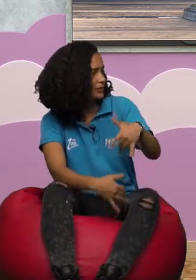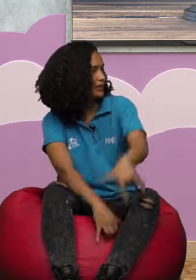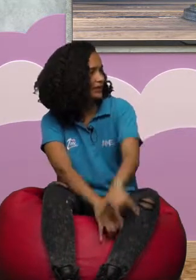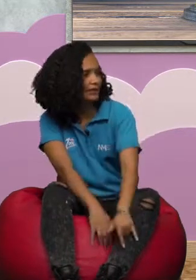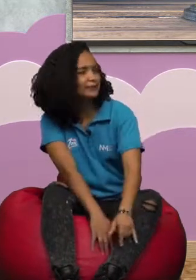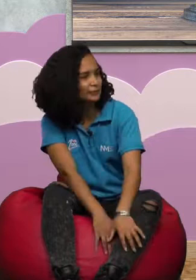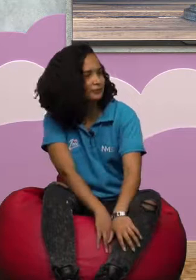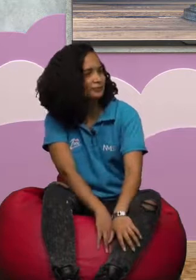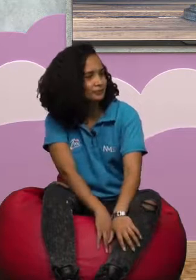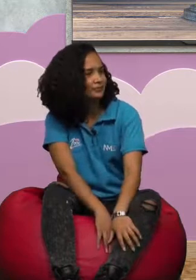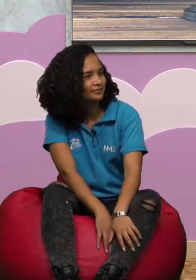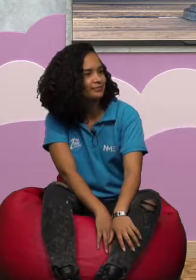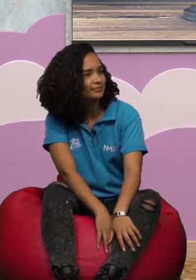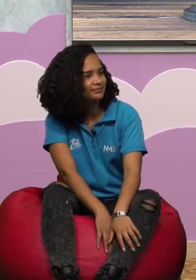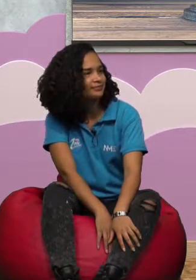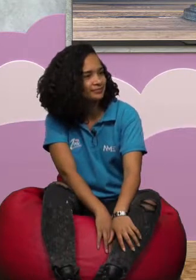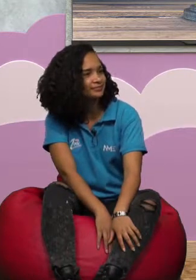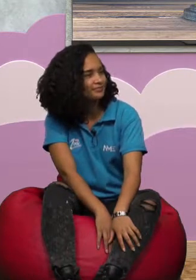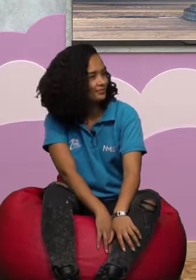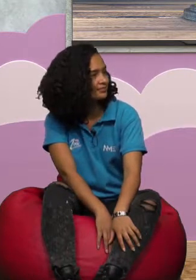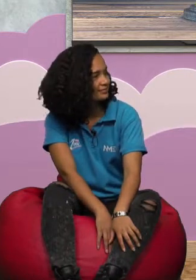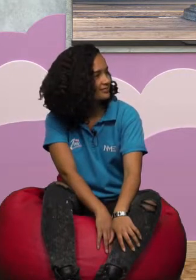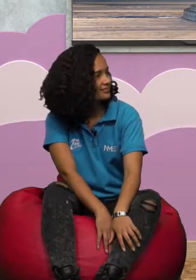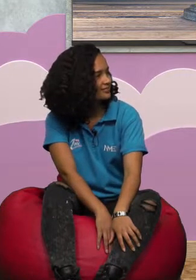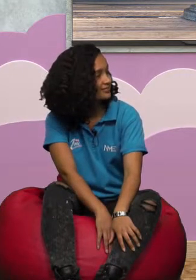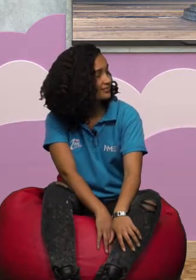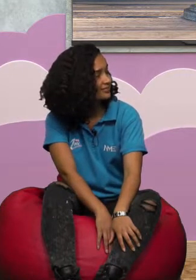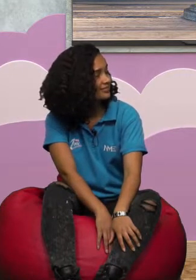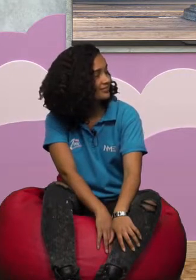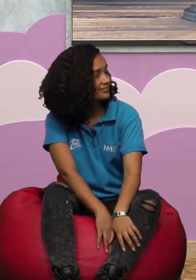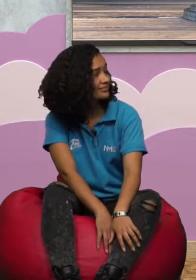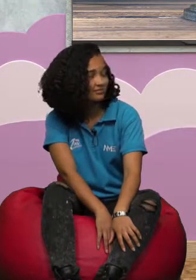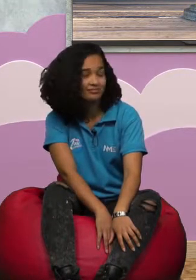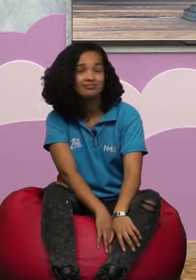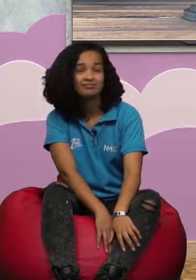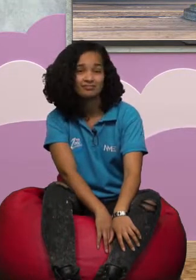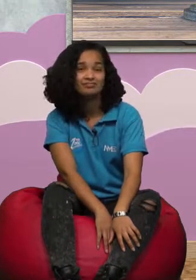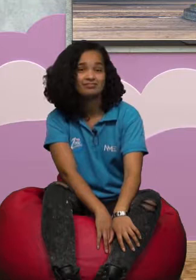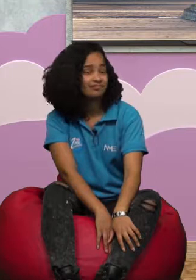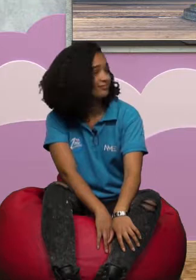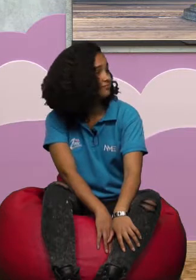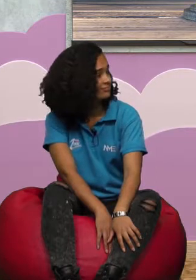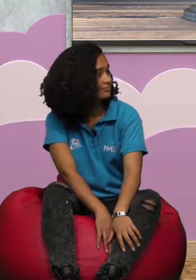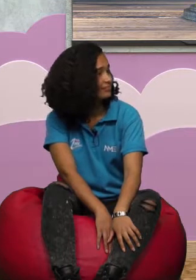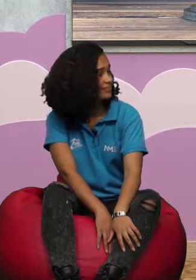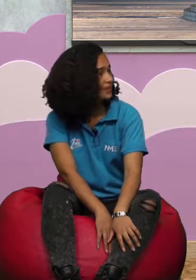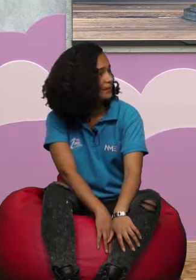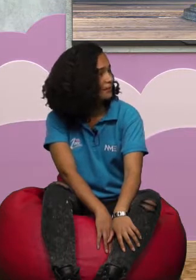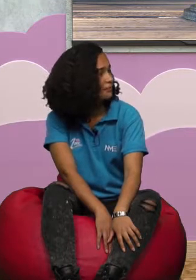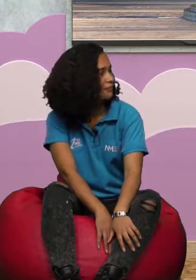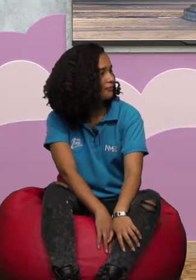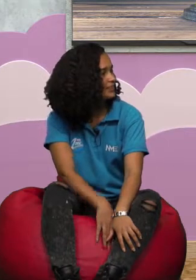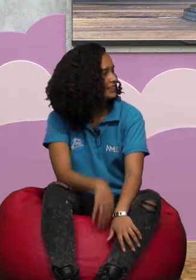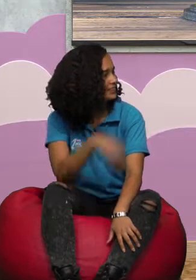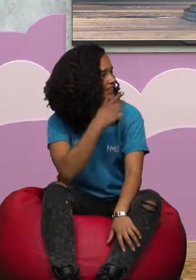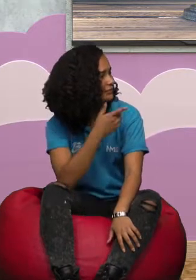to bed at night. Yeah, you can actually play arts and crafts. You can actually play story time before you go to bed, and then you'll sleep. You'll have a